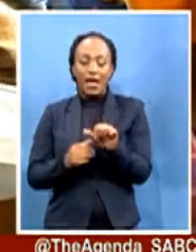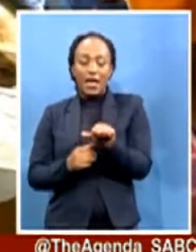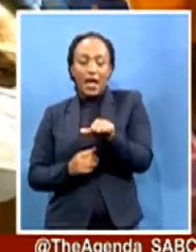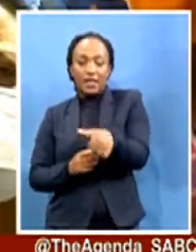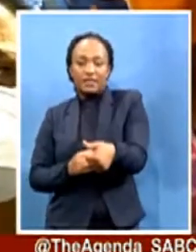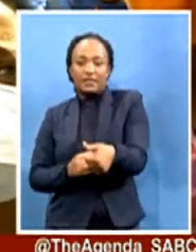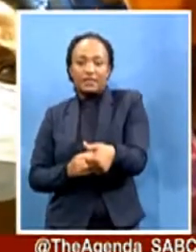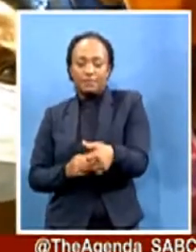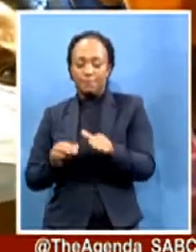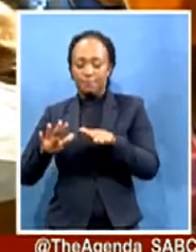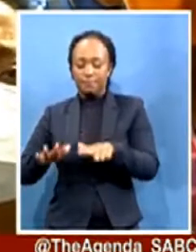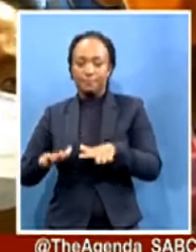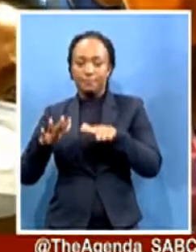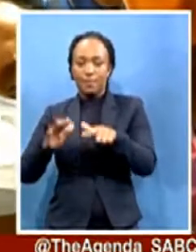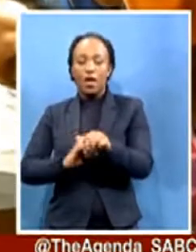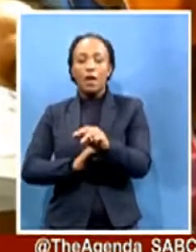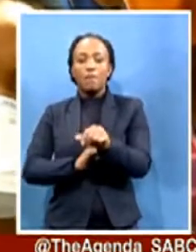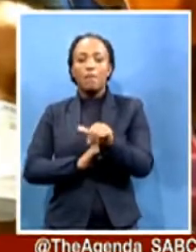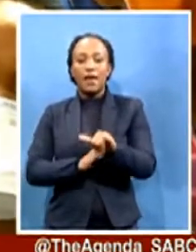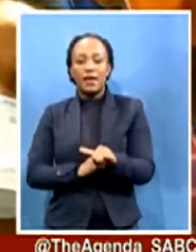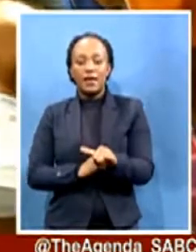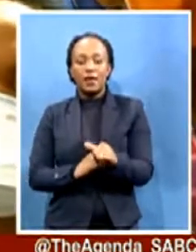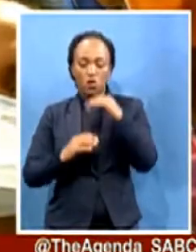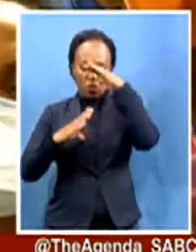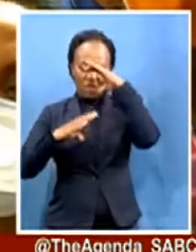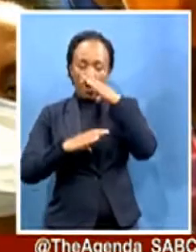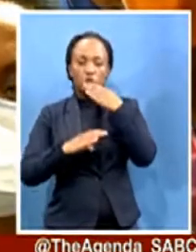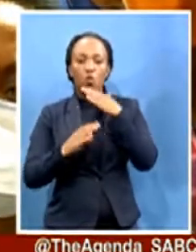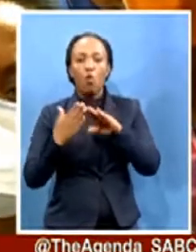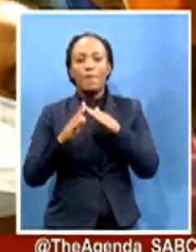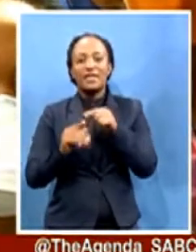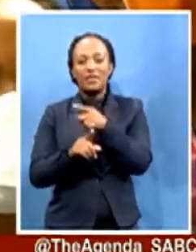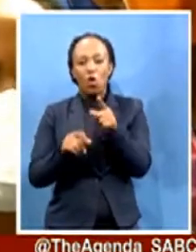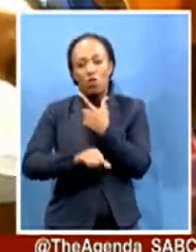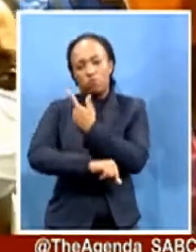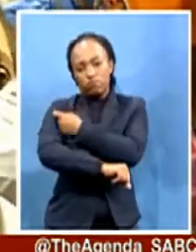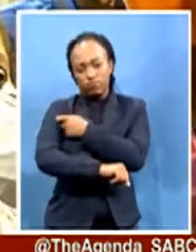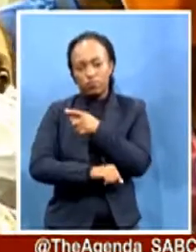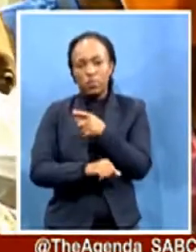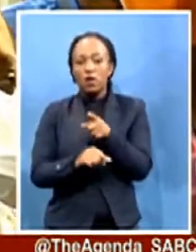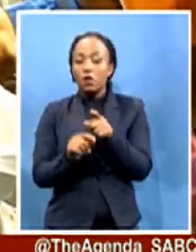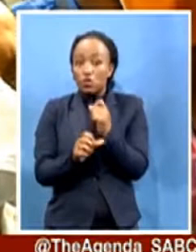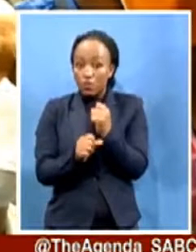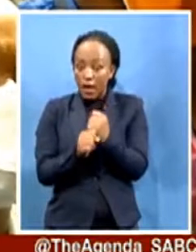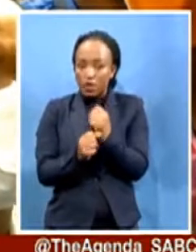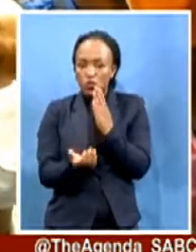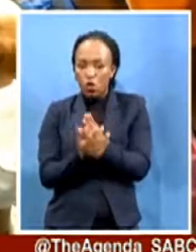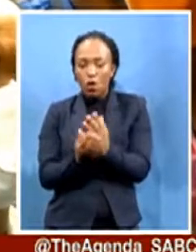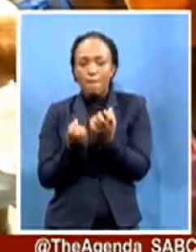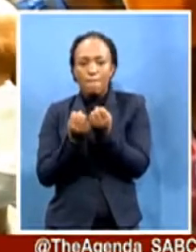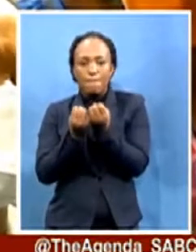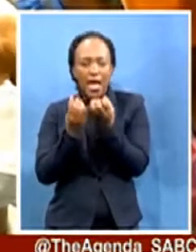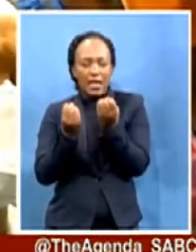then be focusing on the community. By then we would have made sure that as many of us as possible of the health workers have